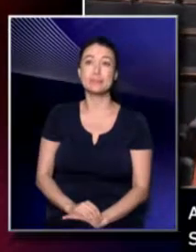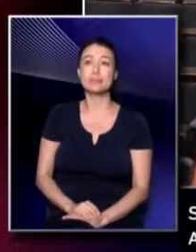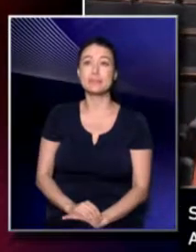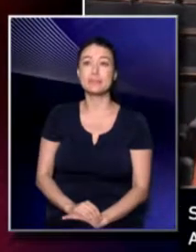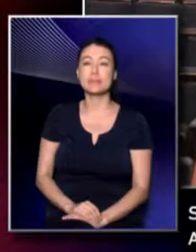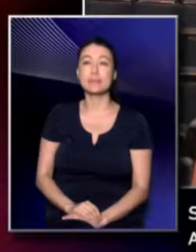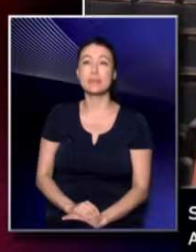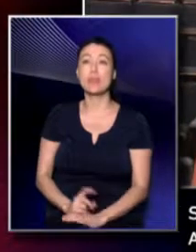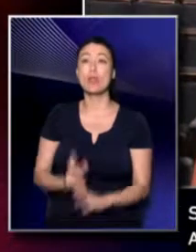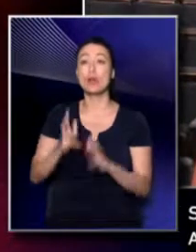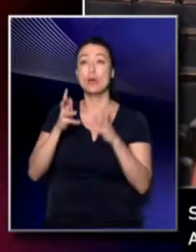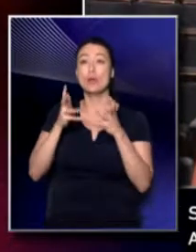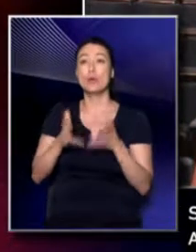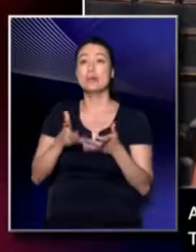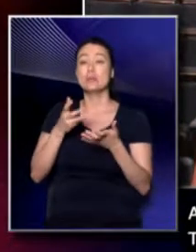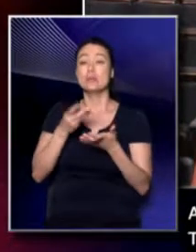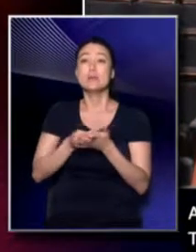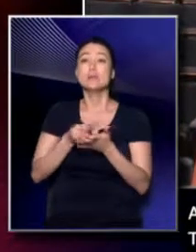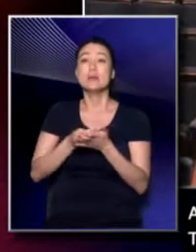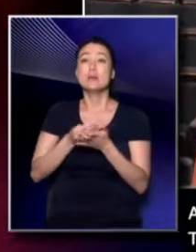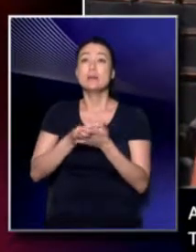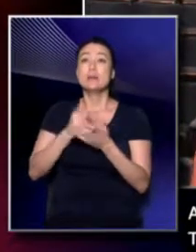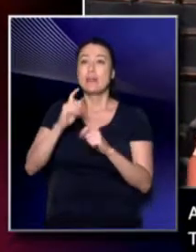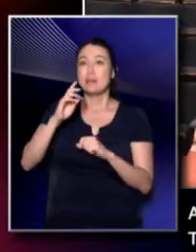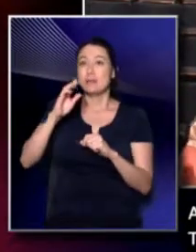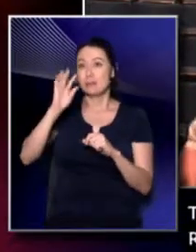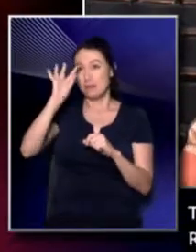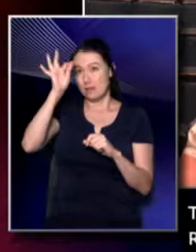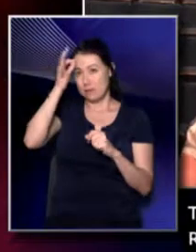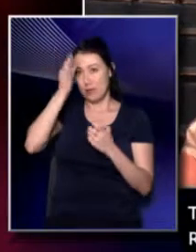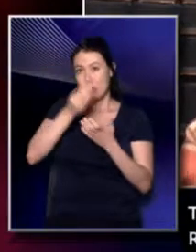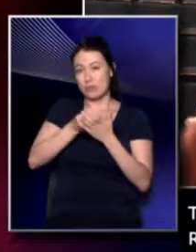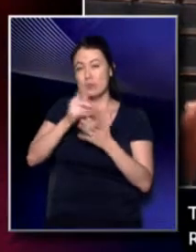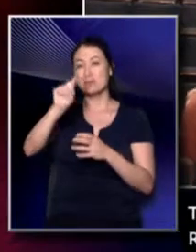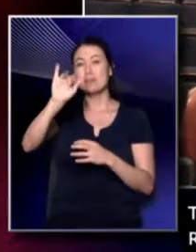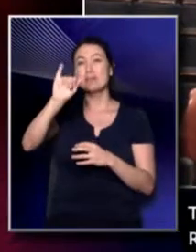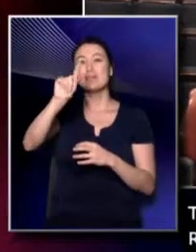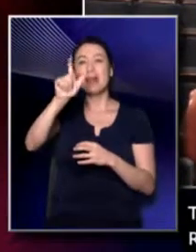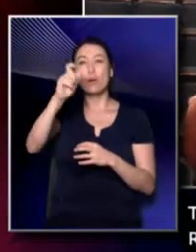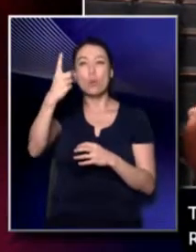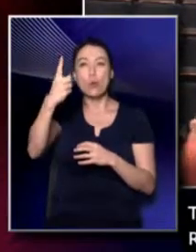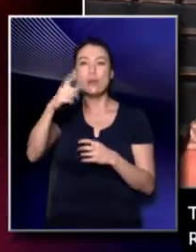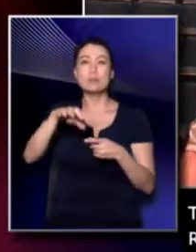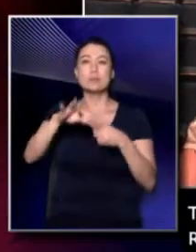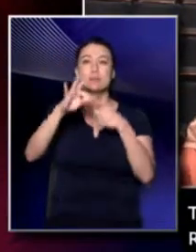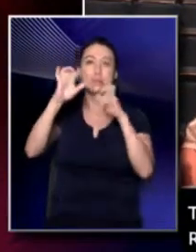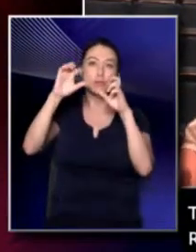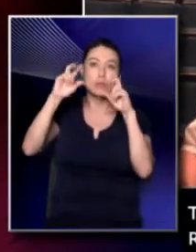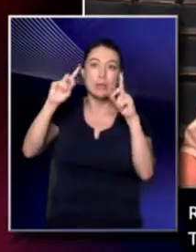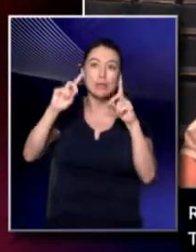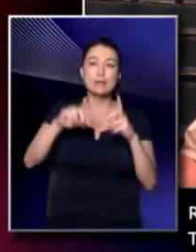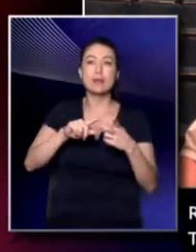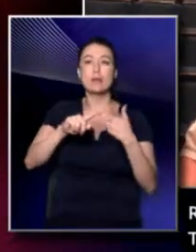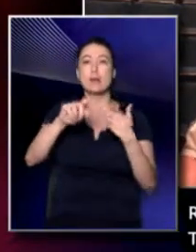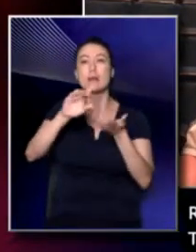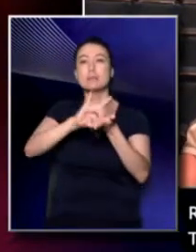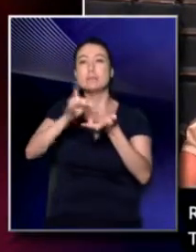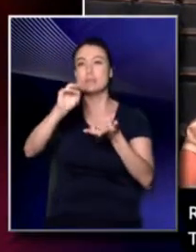The rest of the dollars represent, the federal dollars represent Title I, Special Ed,